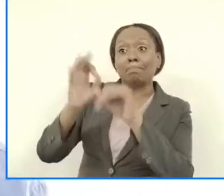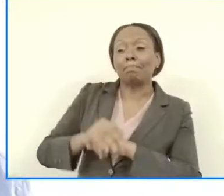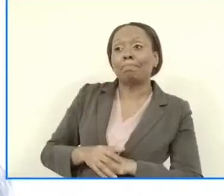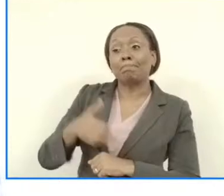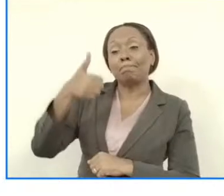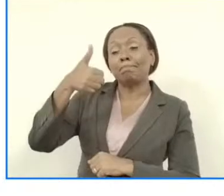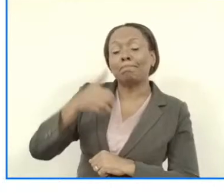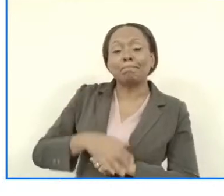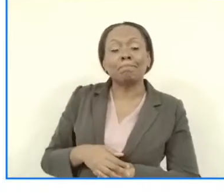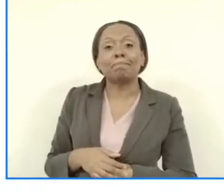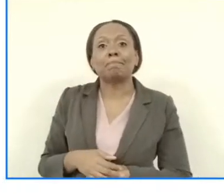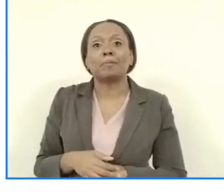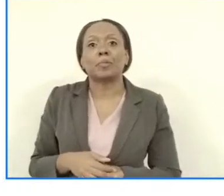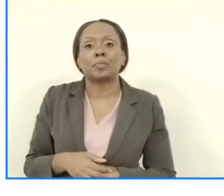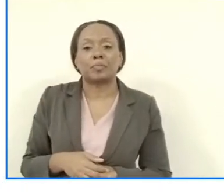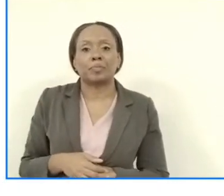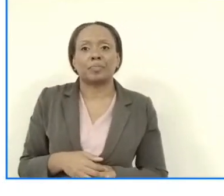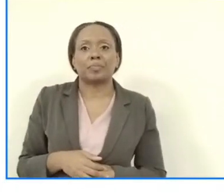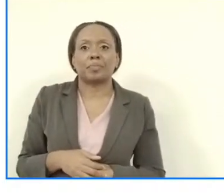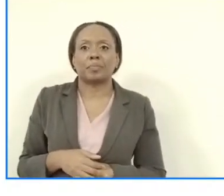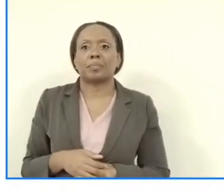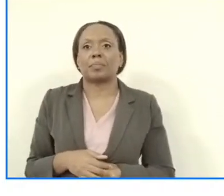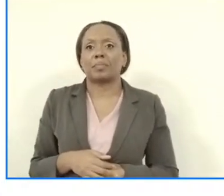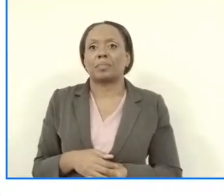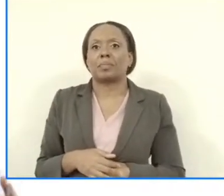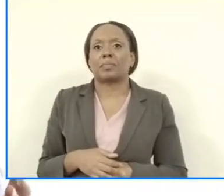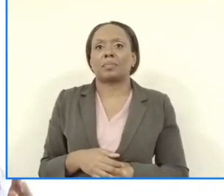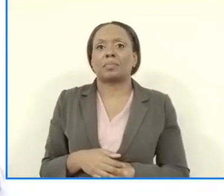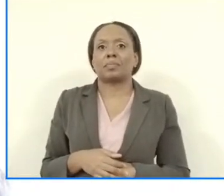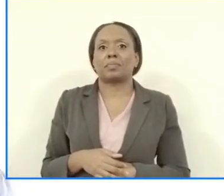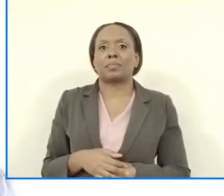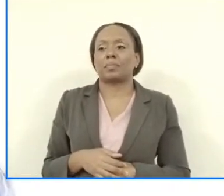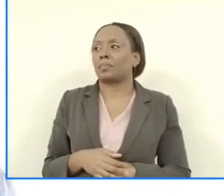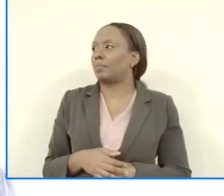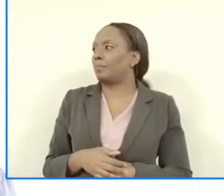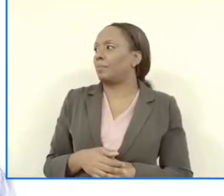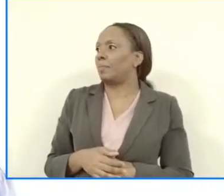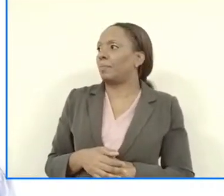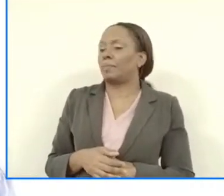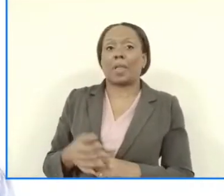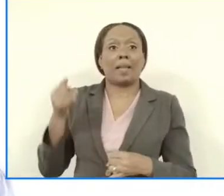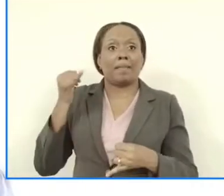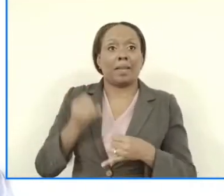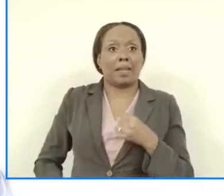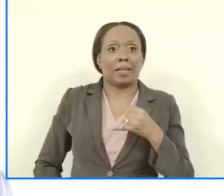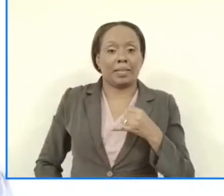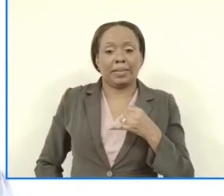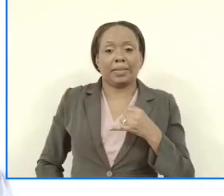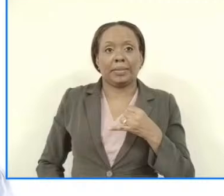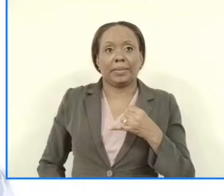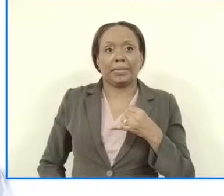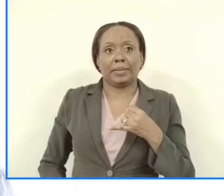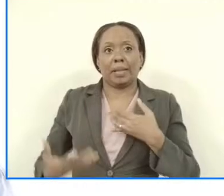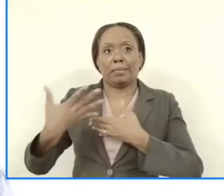Keep up the good work. So having said all of that, I want finally, in my wrap-up,